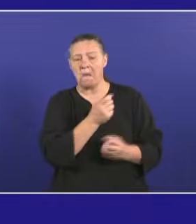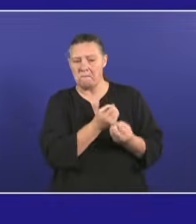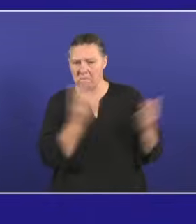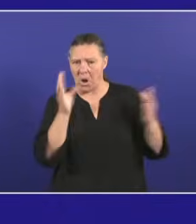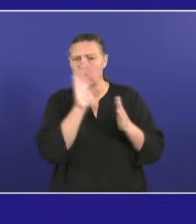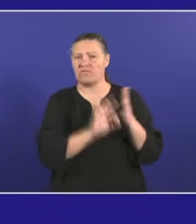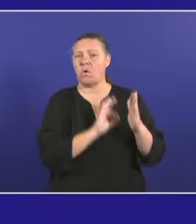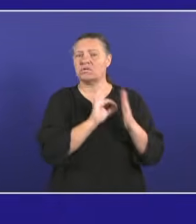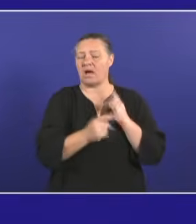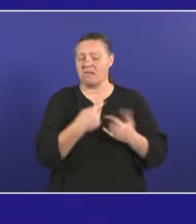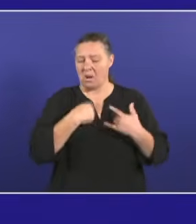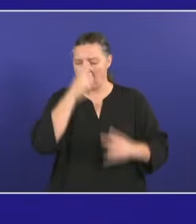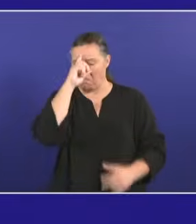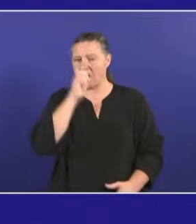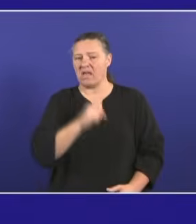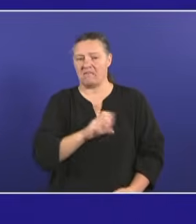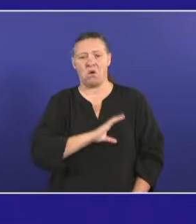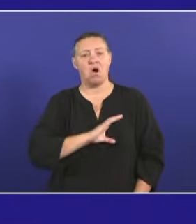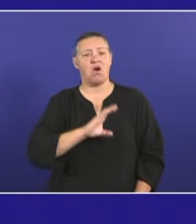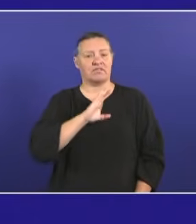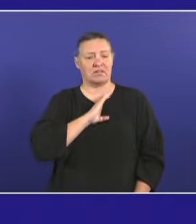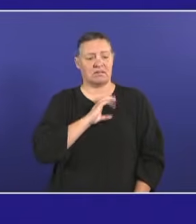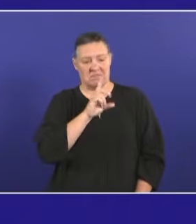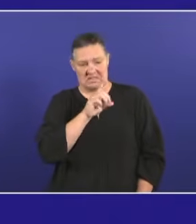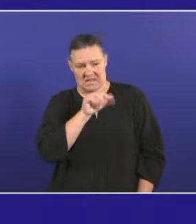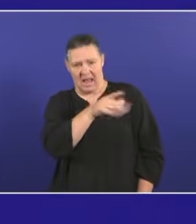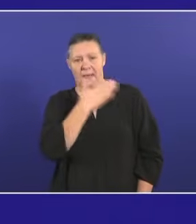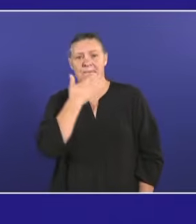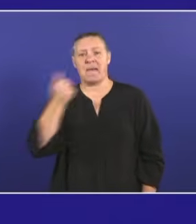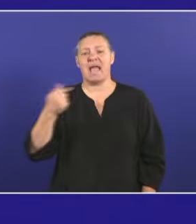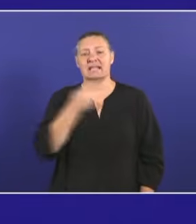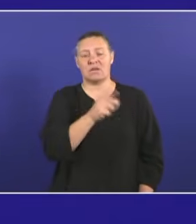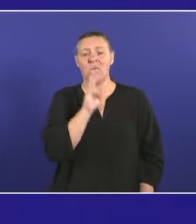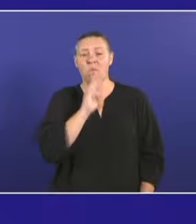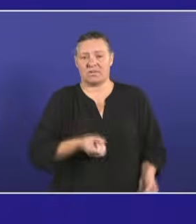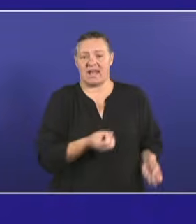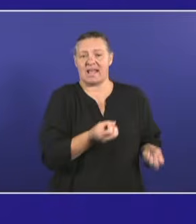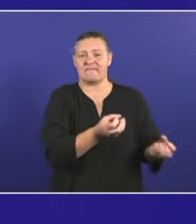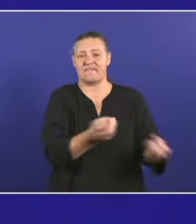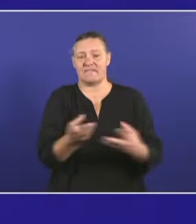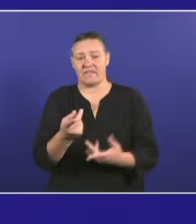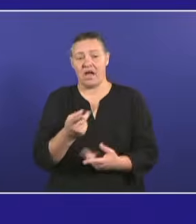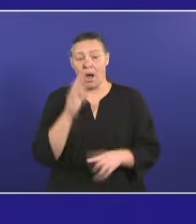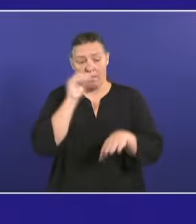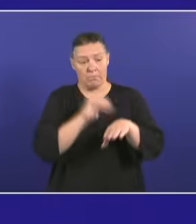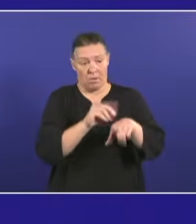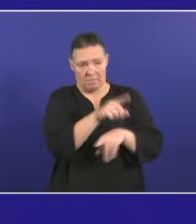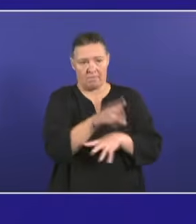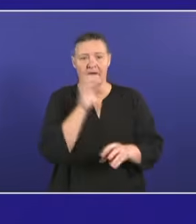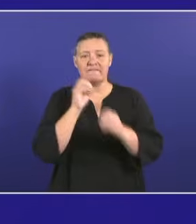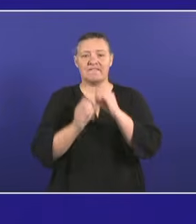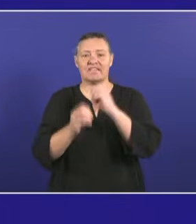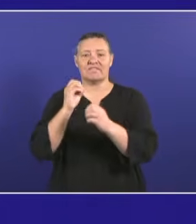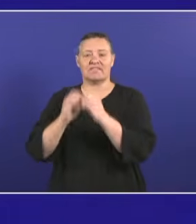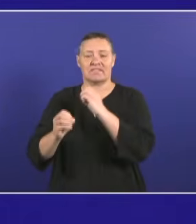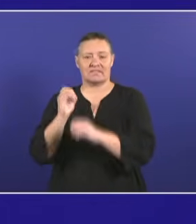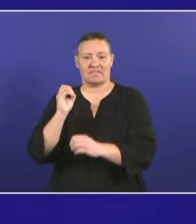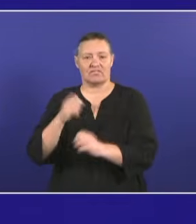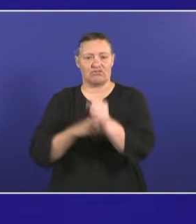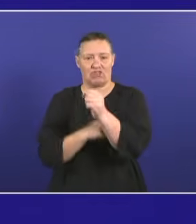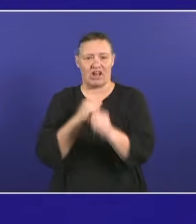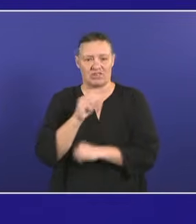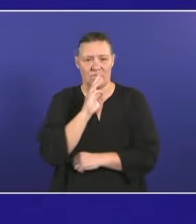most voters truly believe now that we are the best party to deliver water and to fix our water